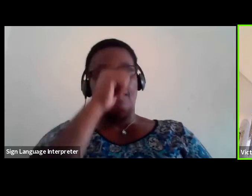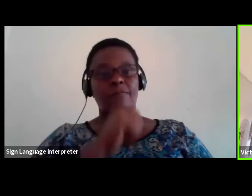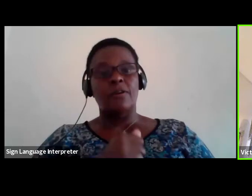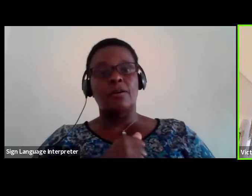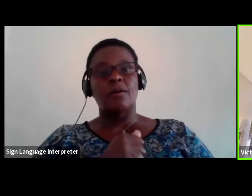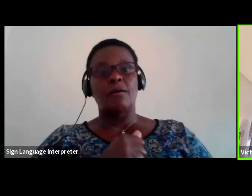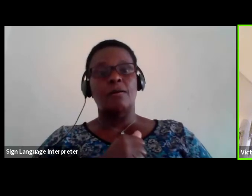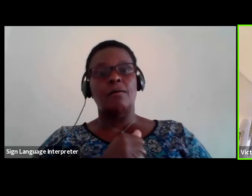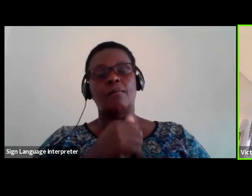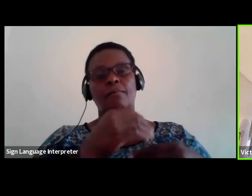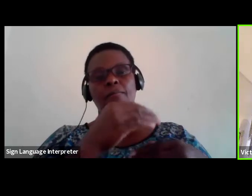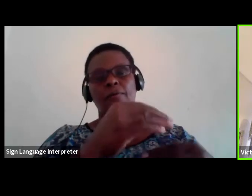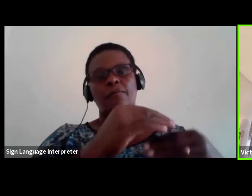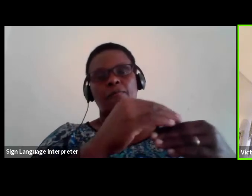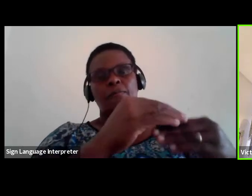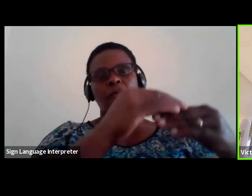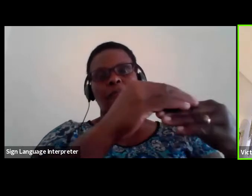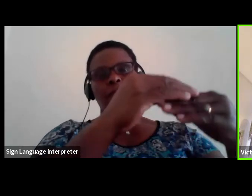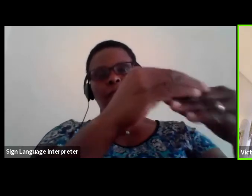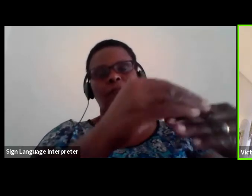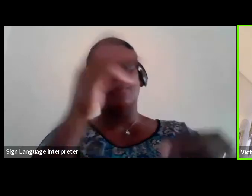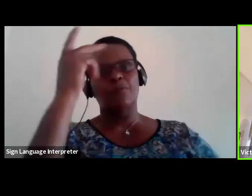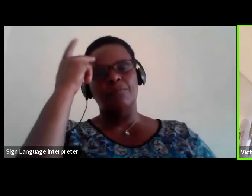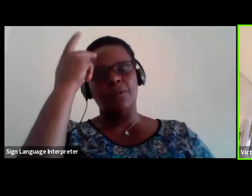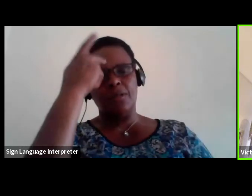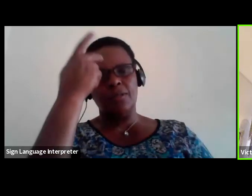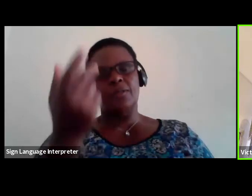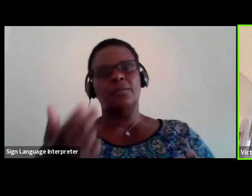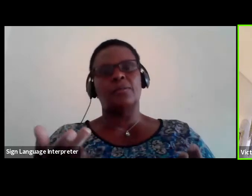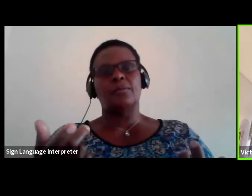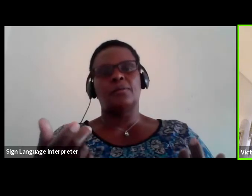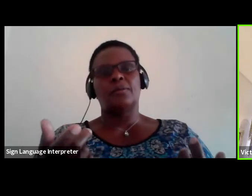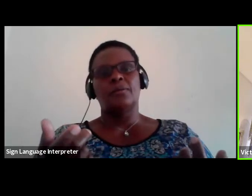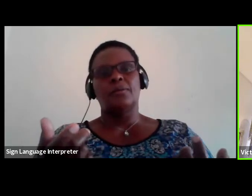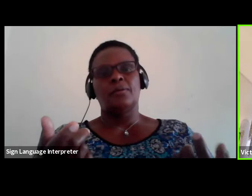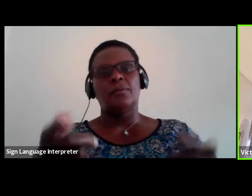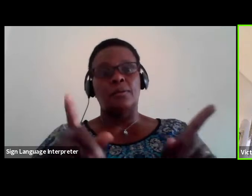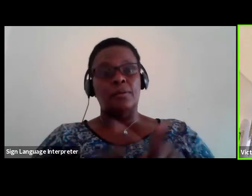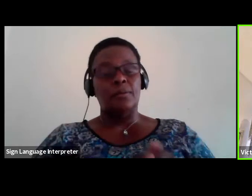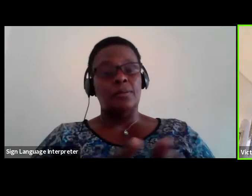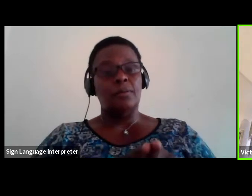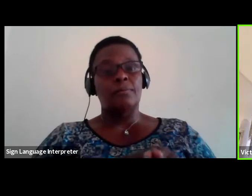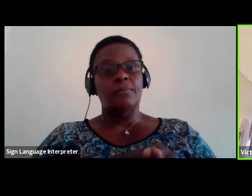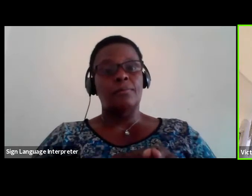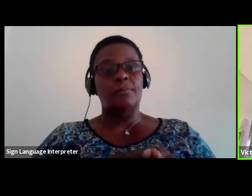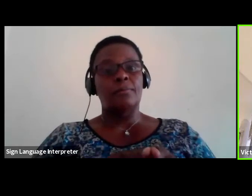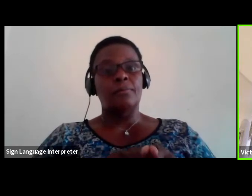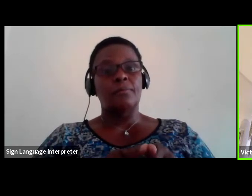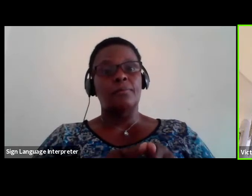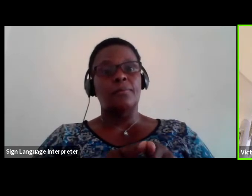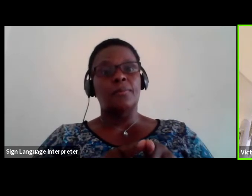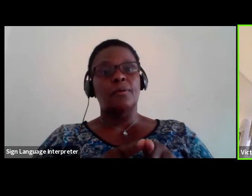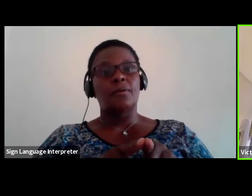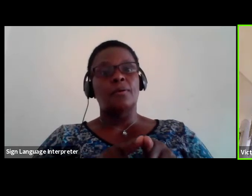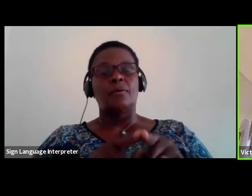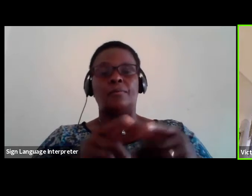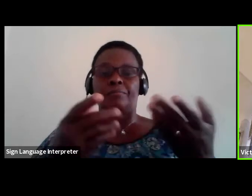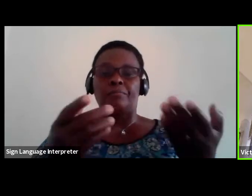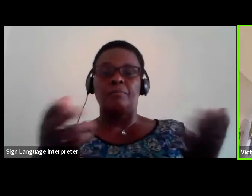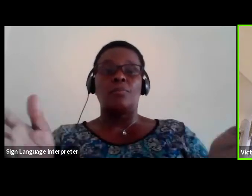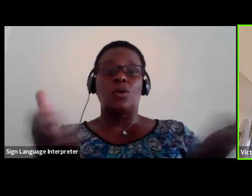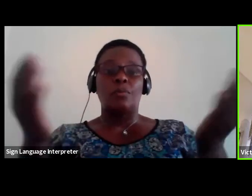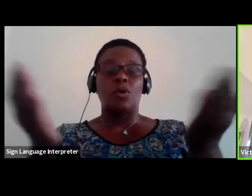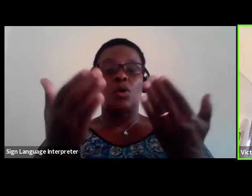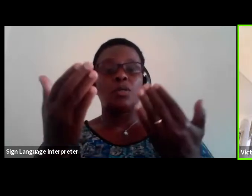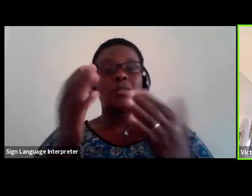advancing ICT policies, ICT strategies, and hailing, smart cities and how ICTs can be